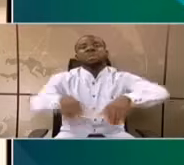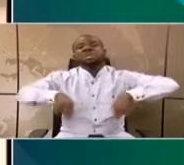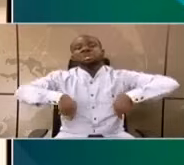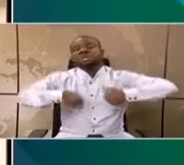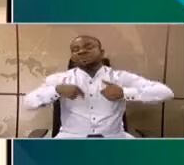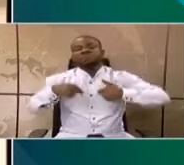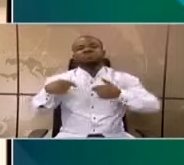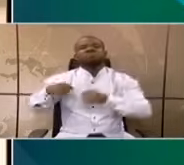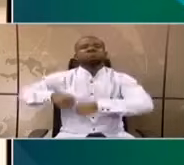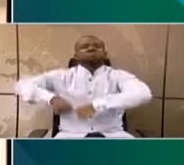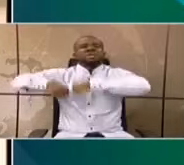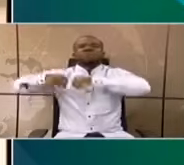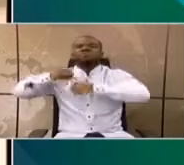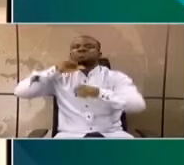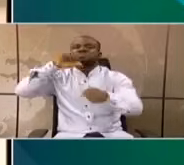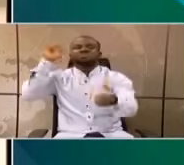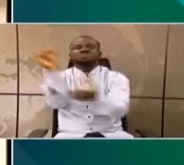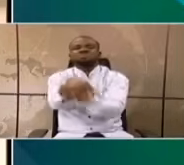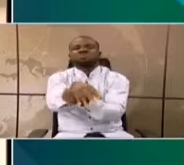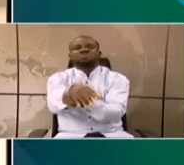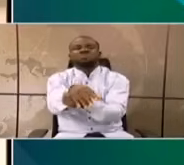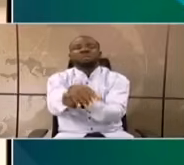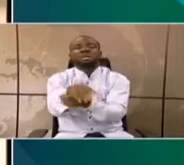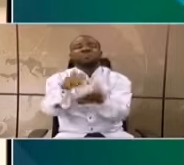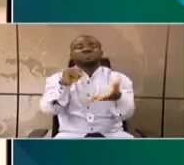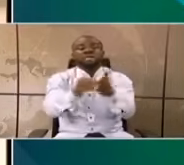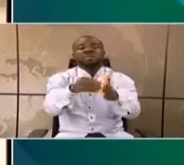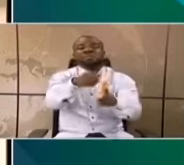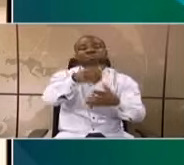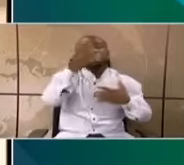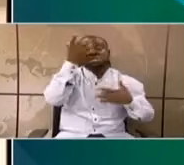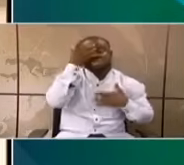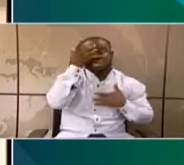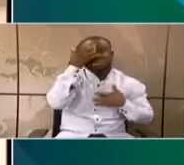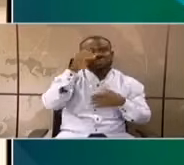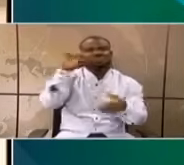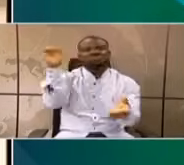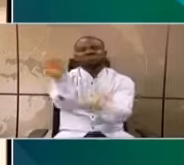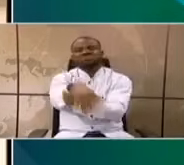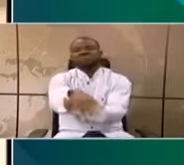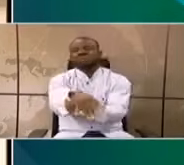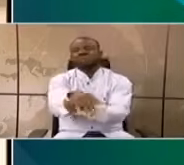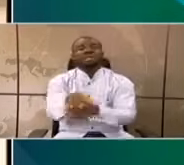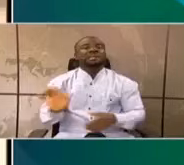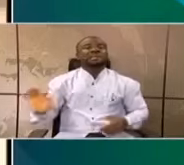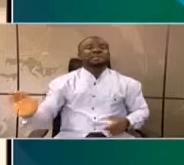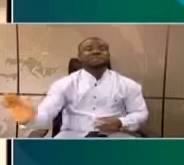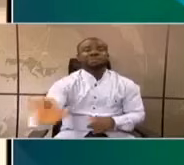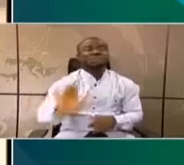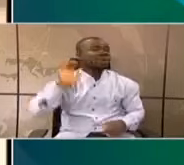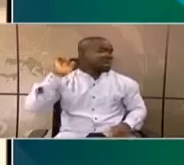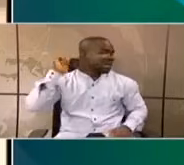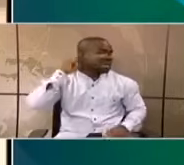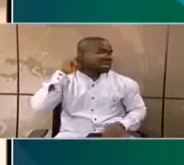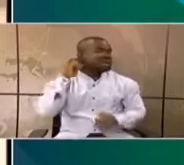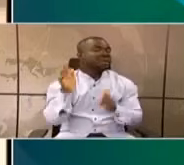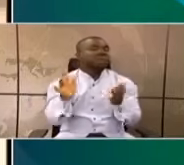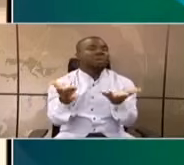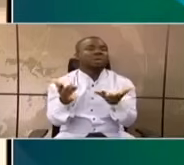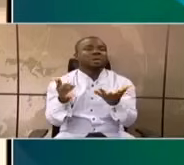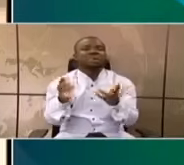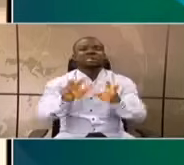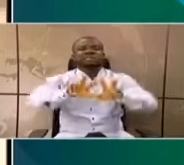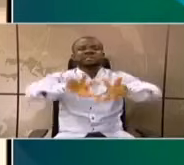We are Ghanani, now be Yaria, and you want some. One day in answer, whoa, Pesica, I got